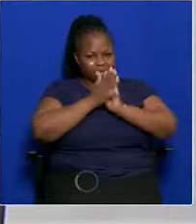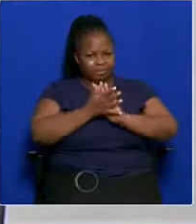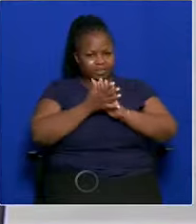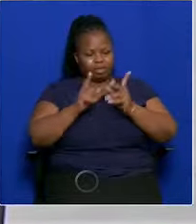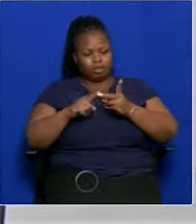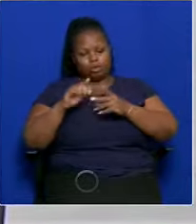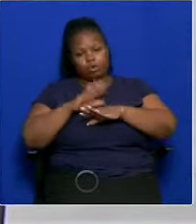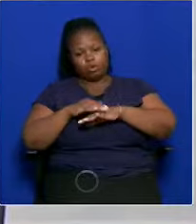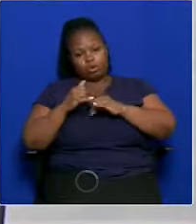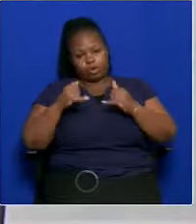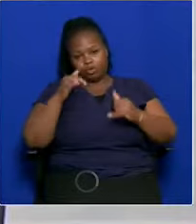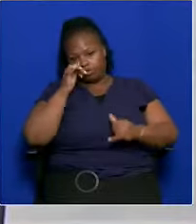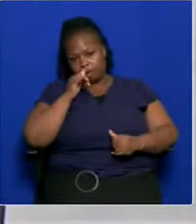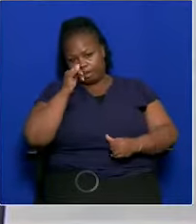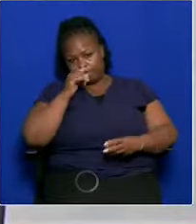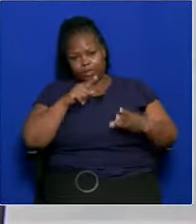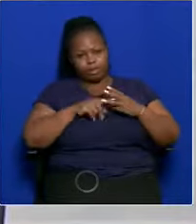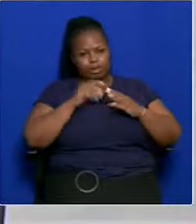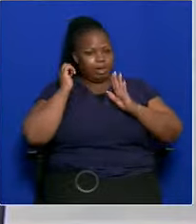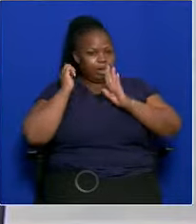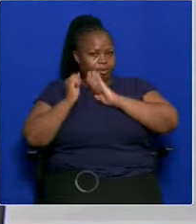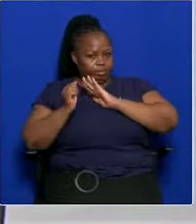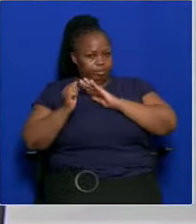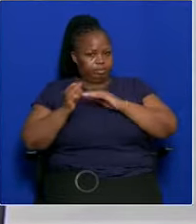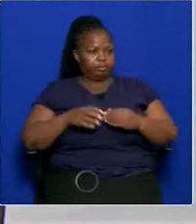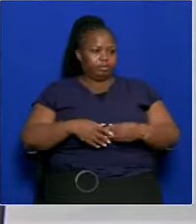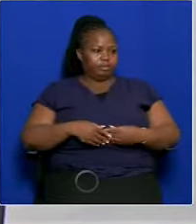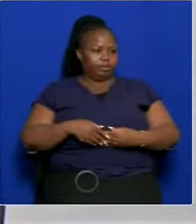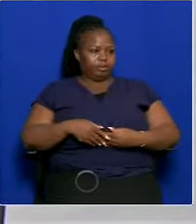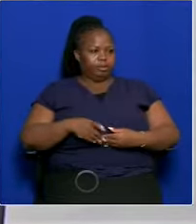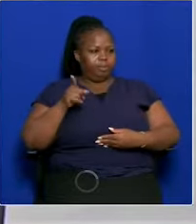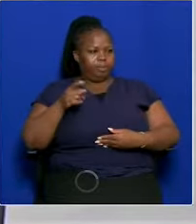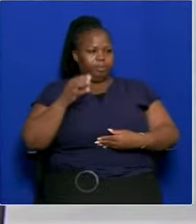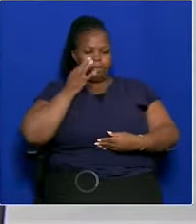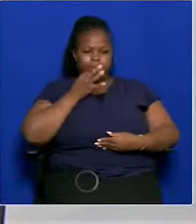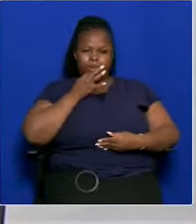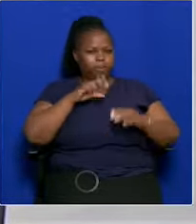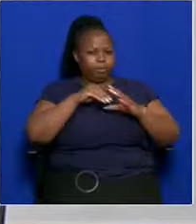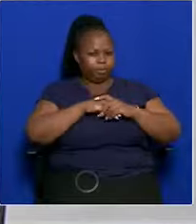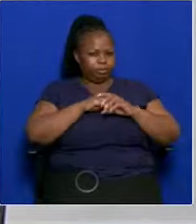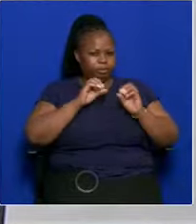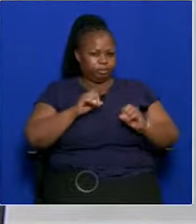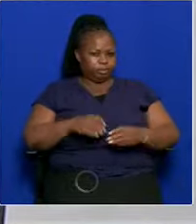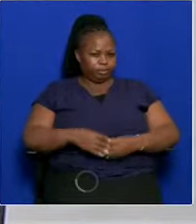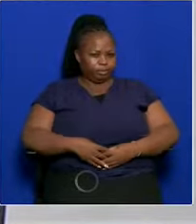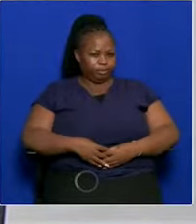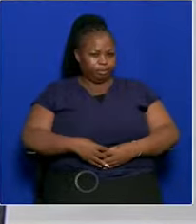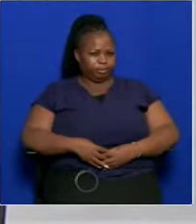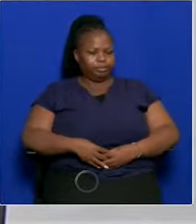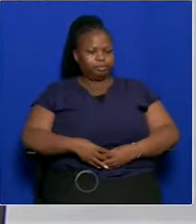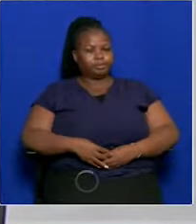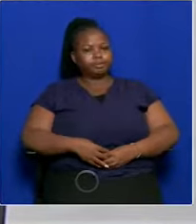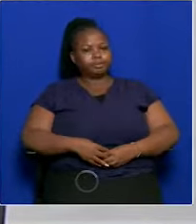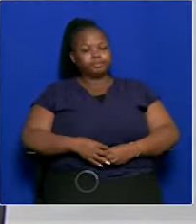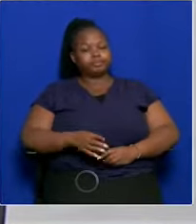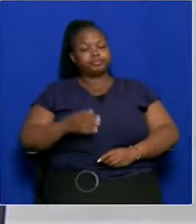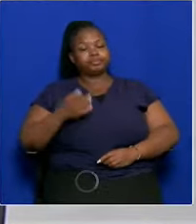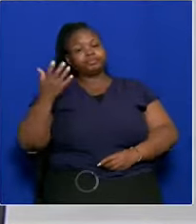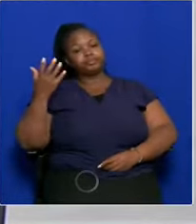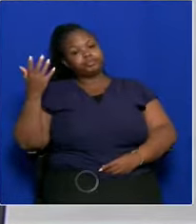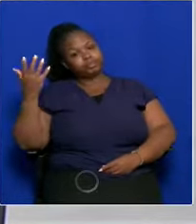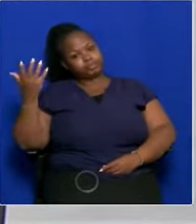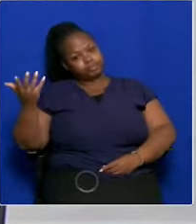murder one. You had absolutely nothing to do with them. That's what you're telling us. So the only one that